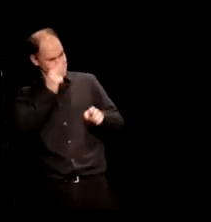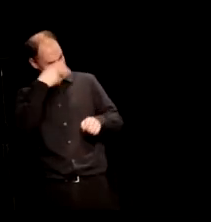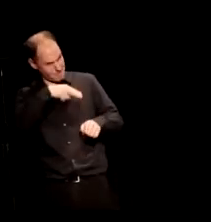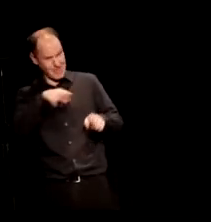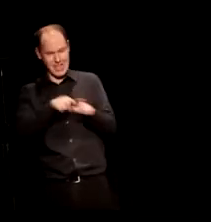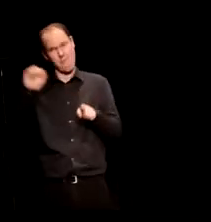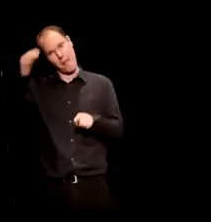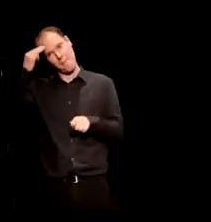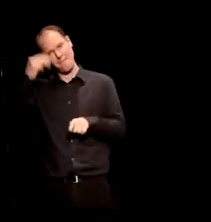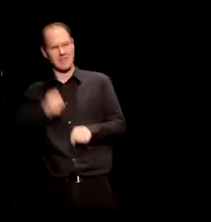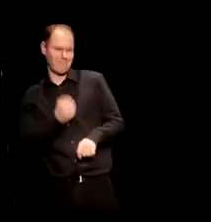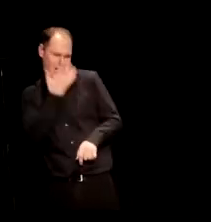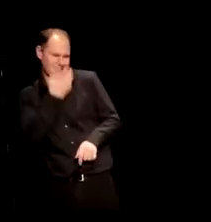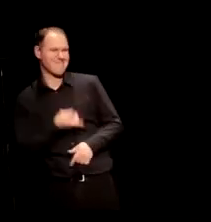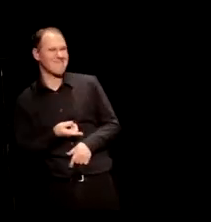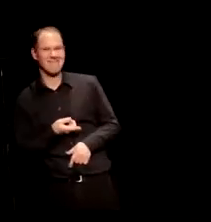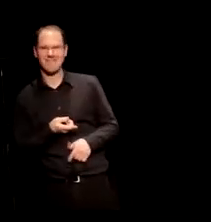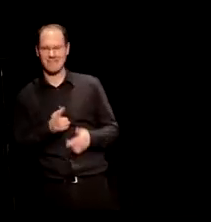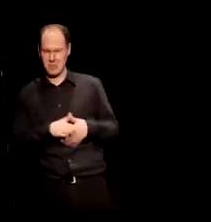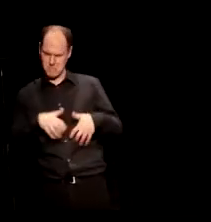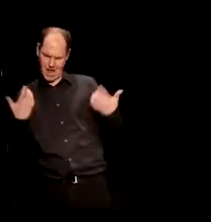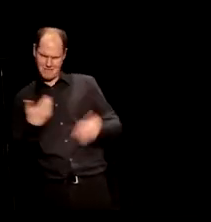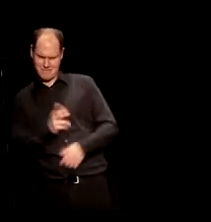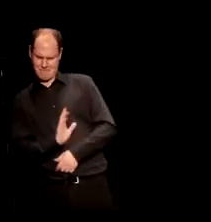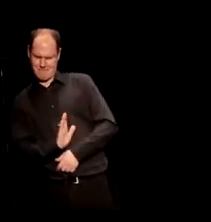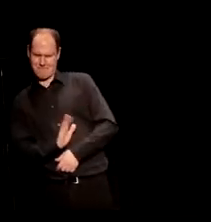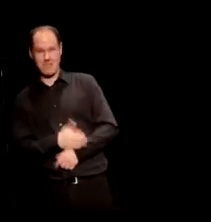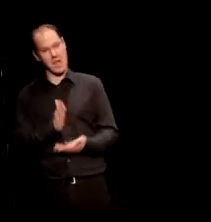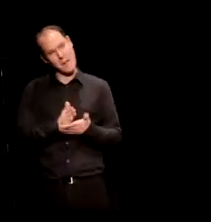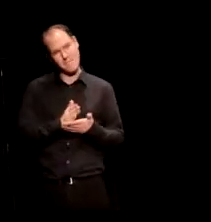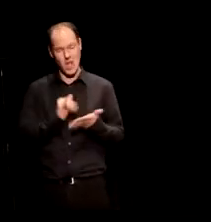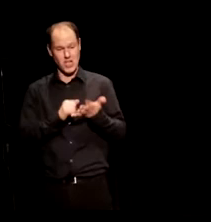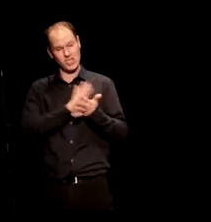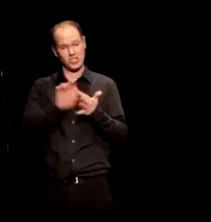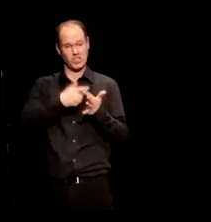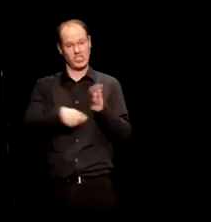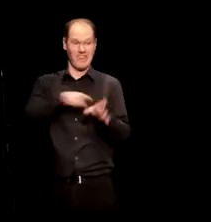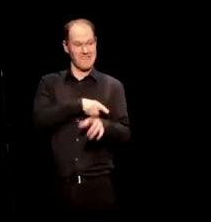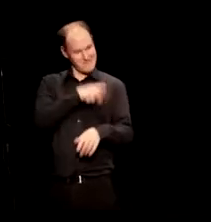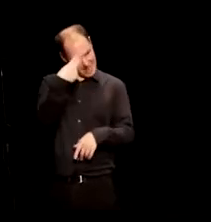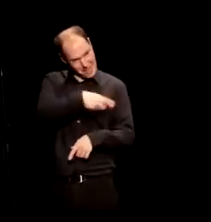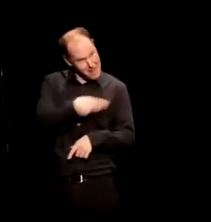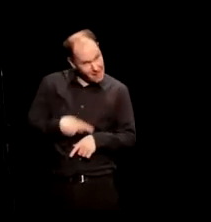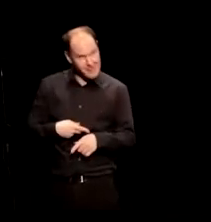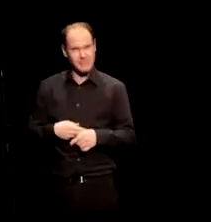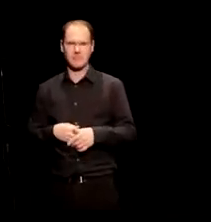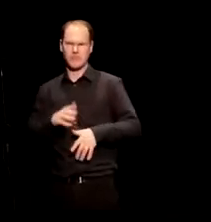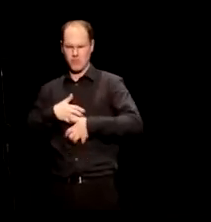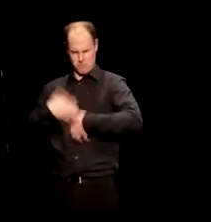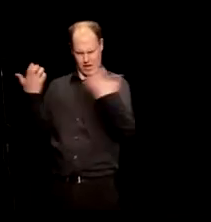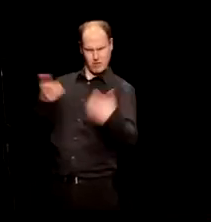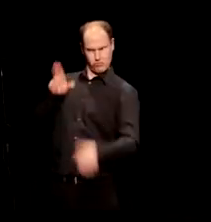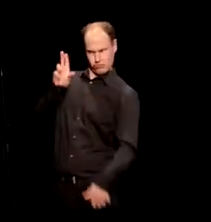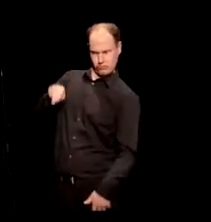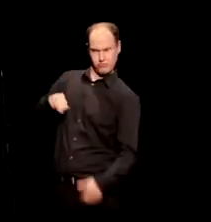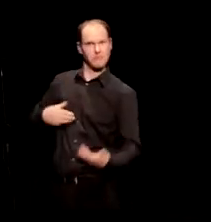you. Shy. You ain't mad. Are you sure? No, I ain't mad.